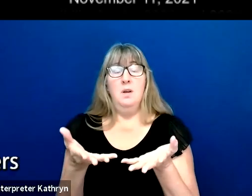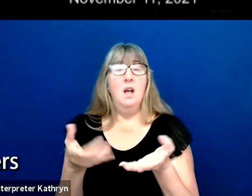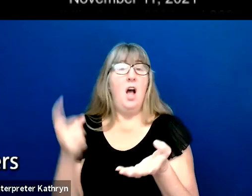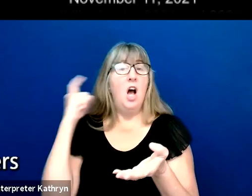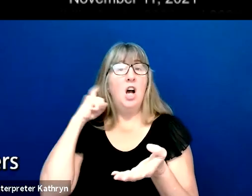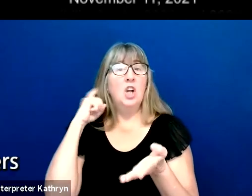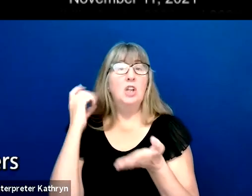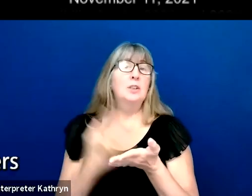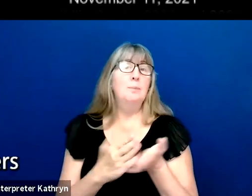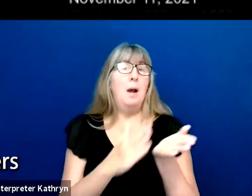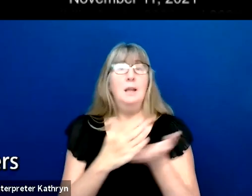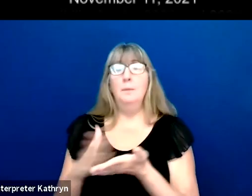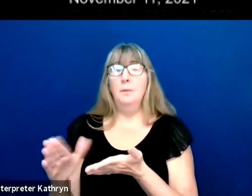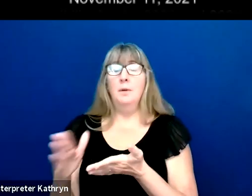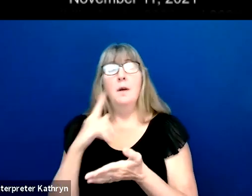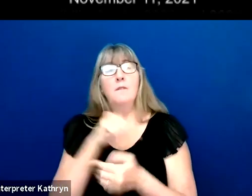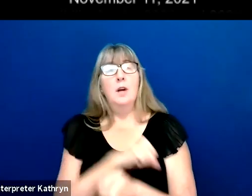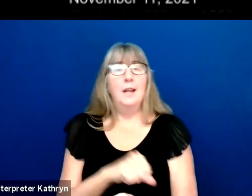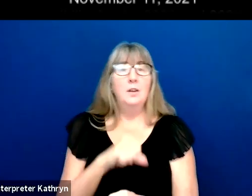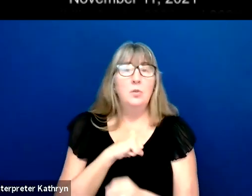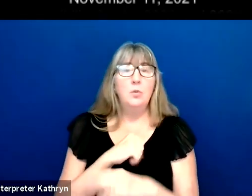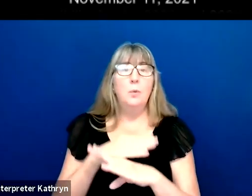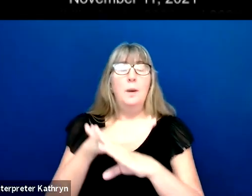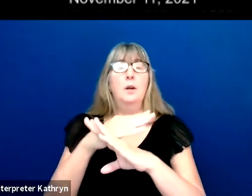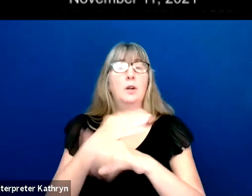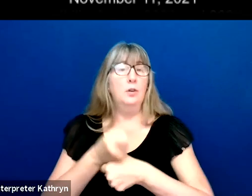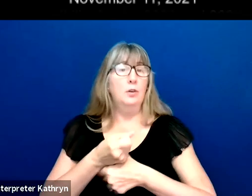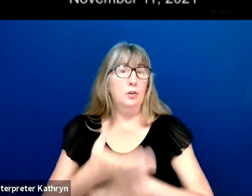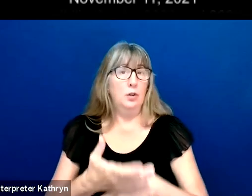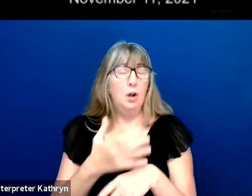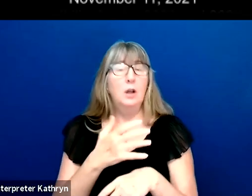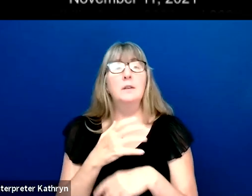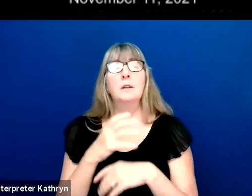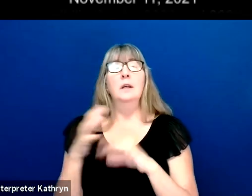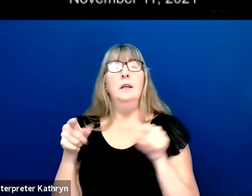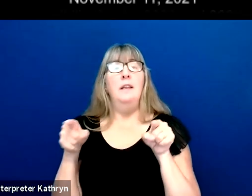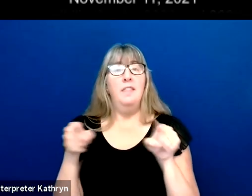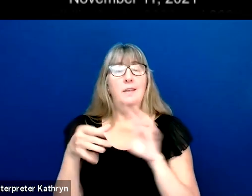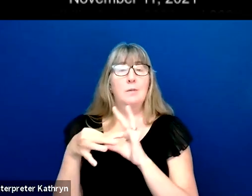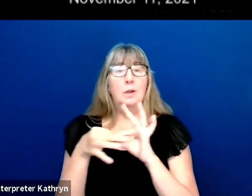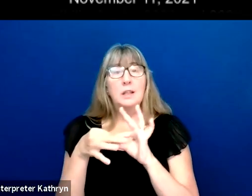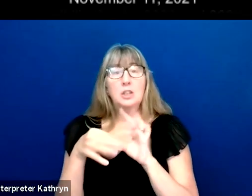biases in the form of attitudinal barriers to the table in the relationship, by